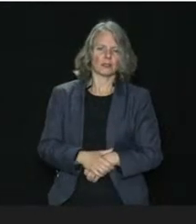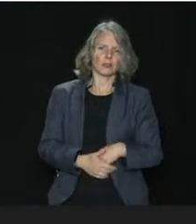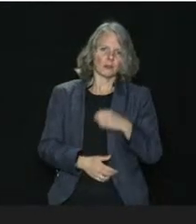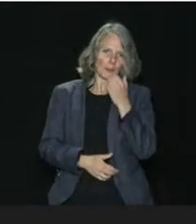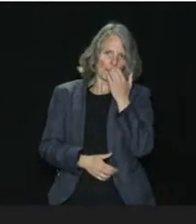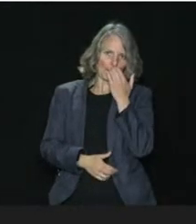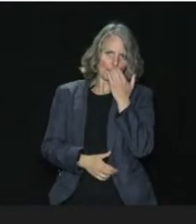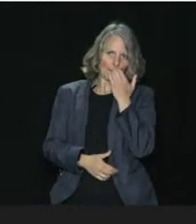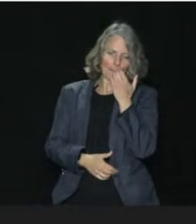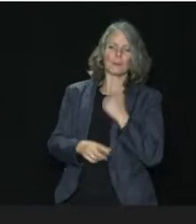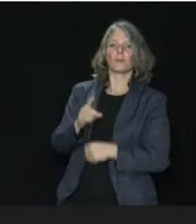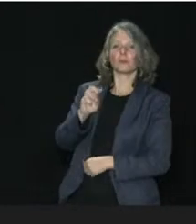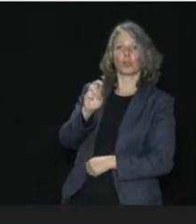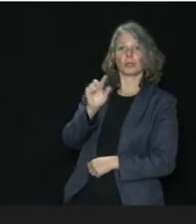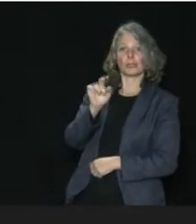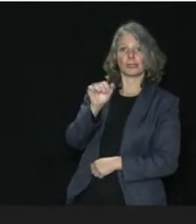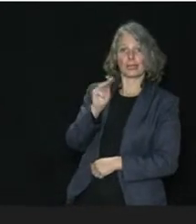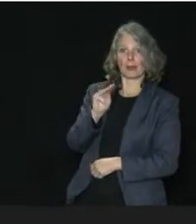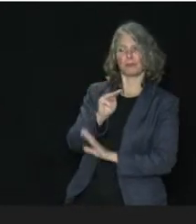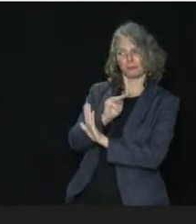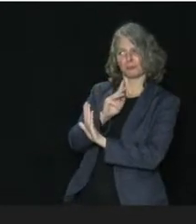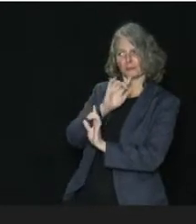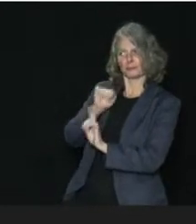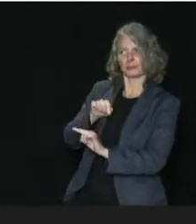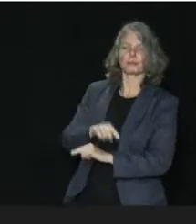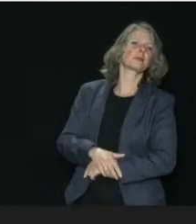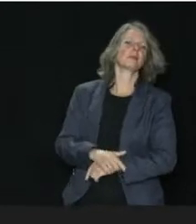Well, I think they are actually,